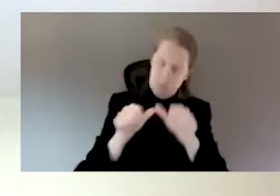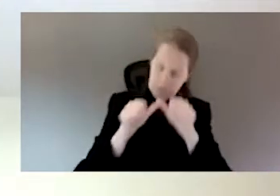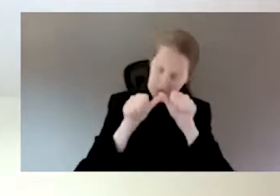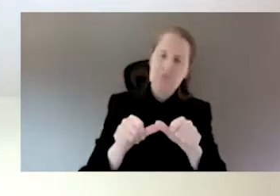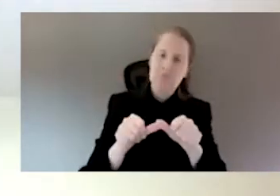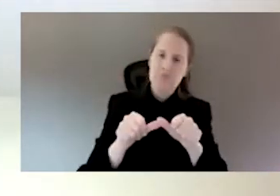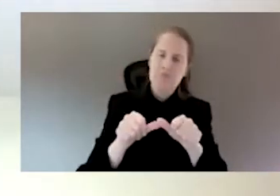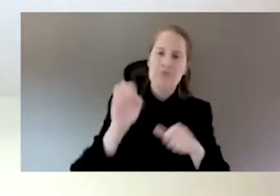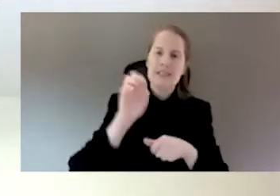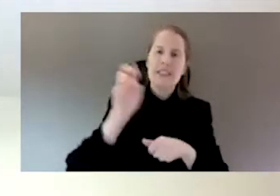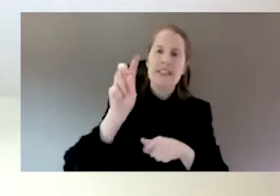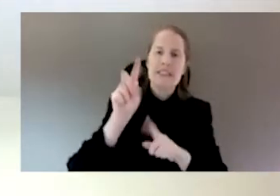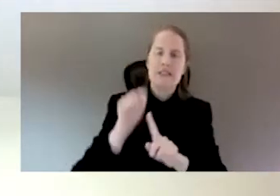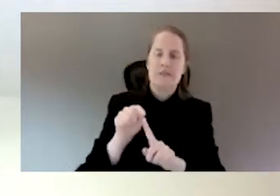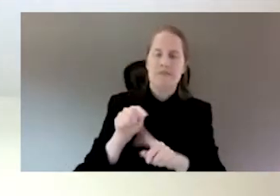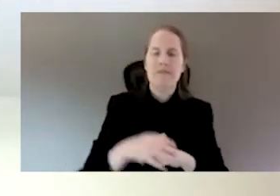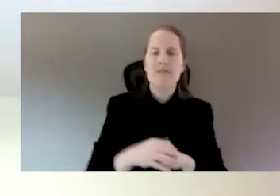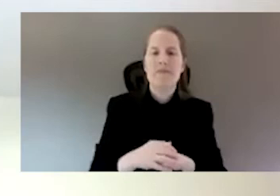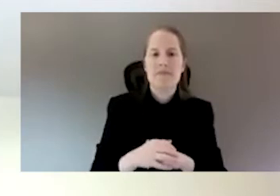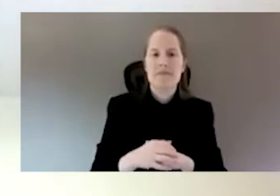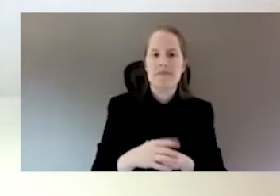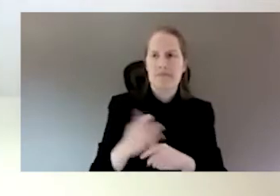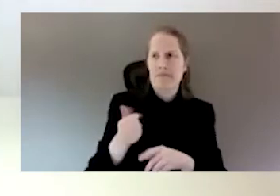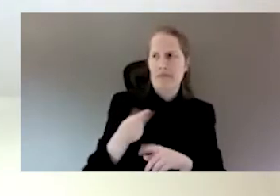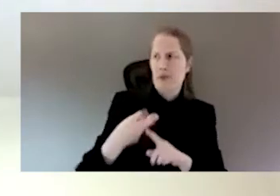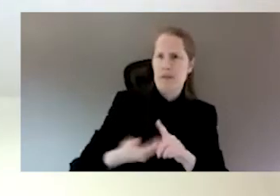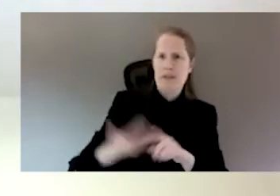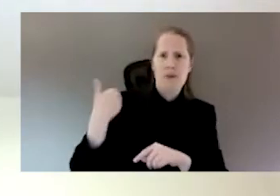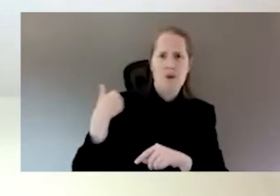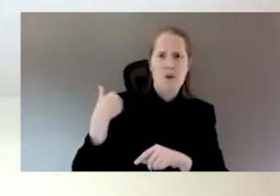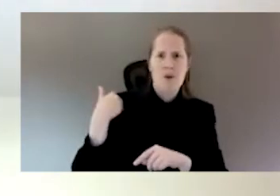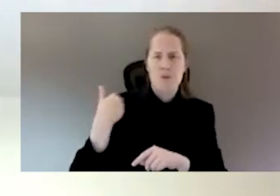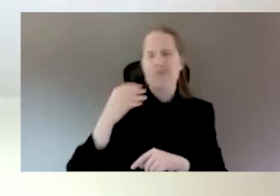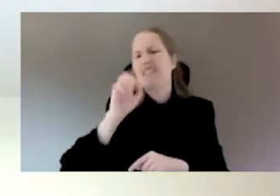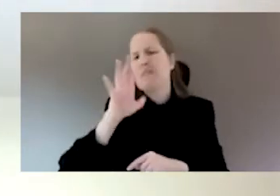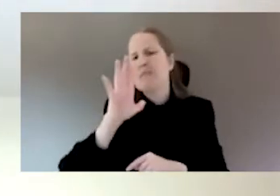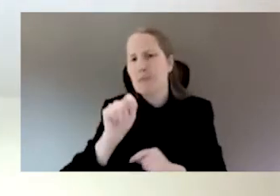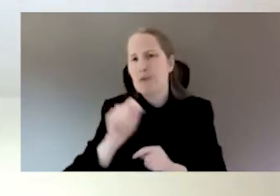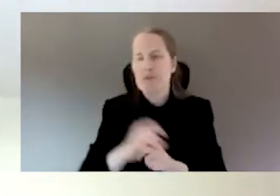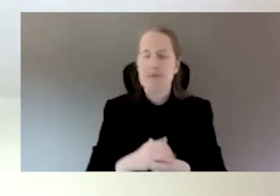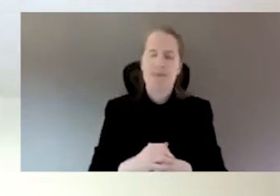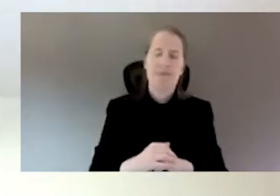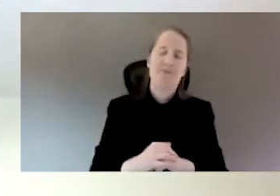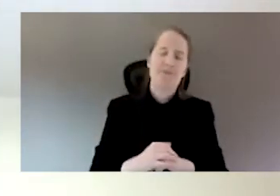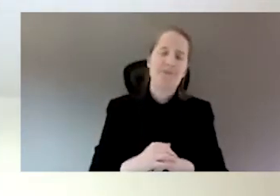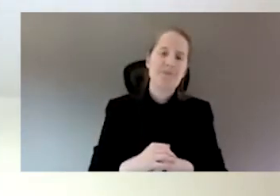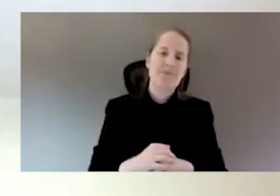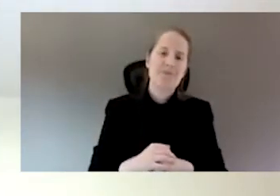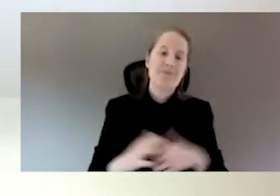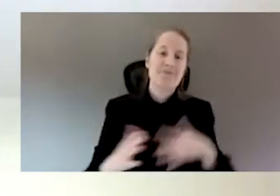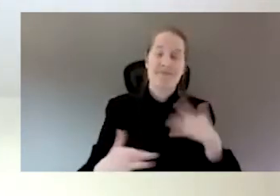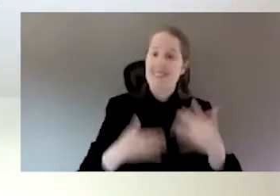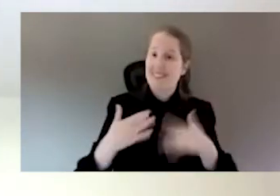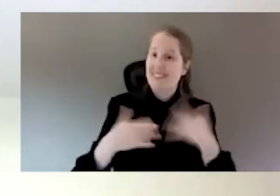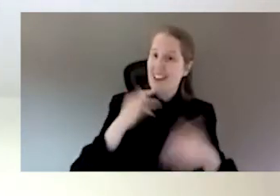director just a couple of months ago in September. I'm excited, John, to